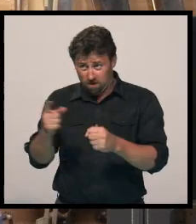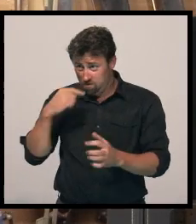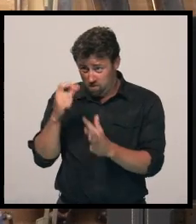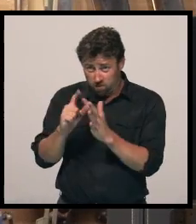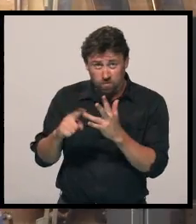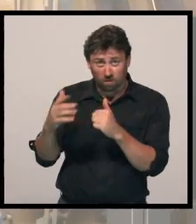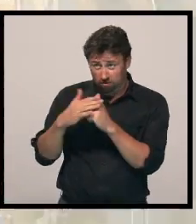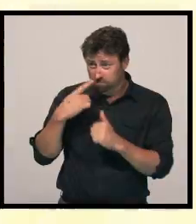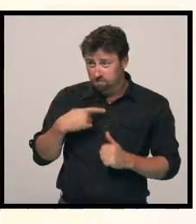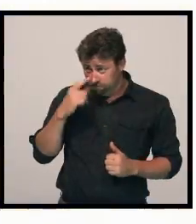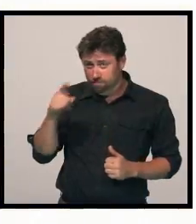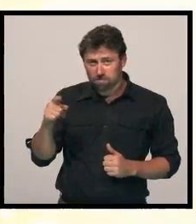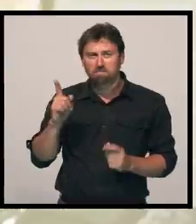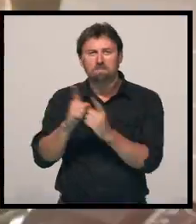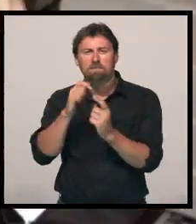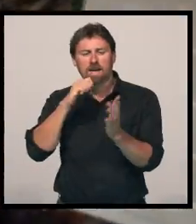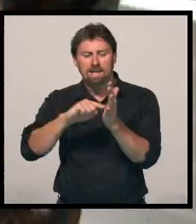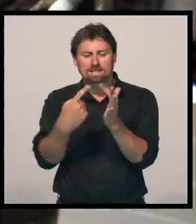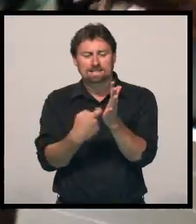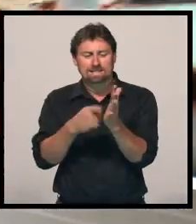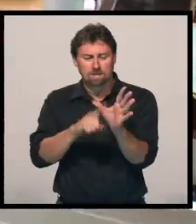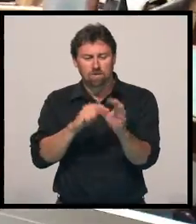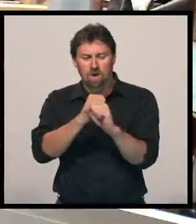meet Terry Gordon. Let's go.